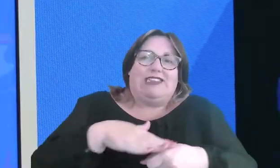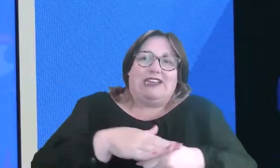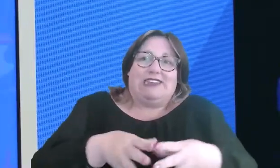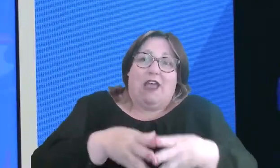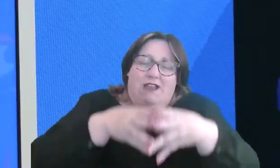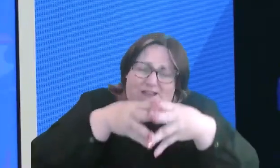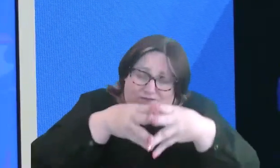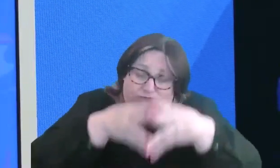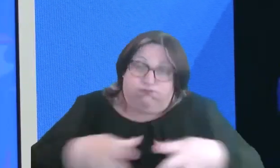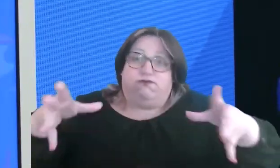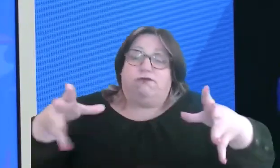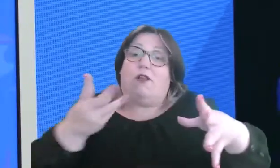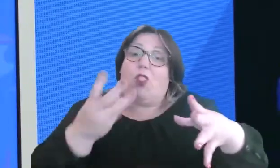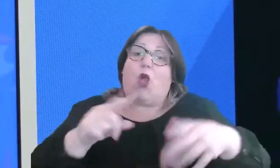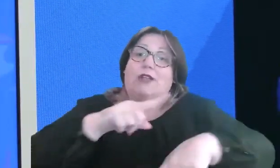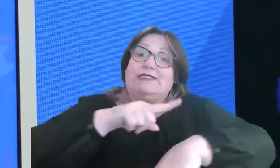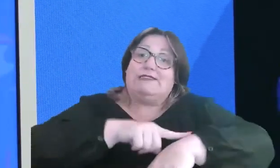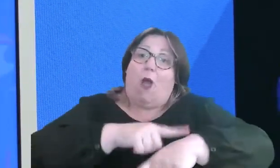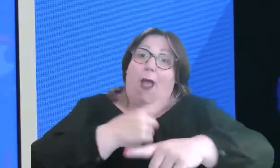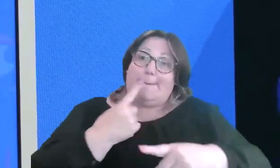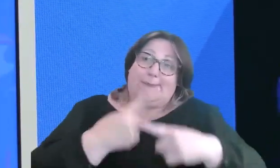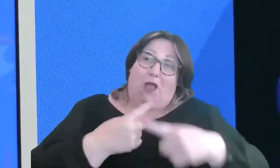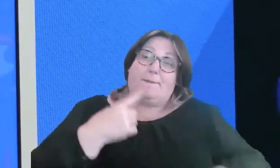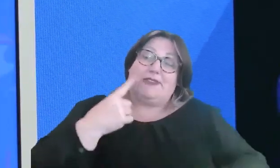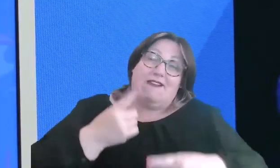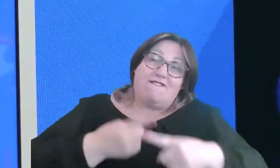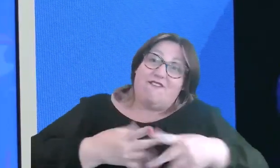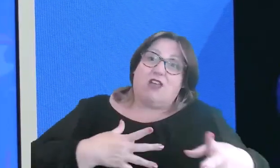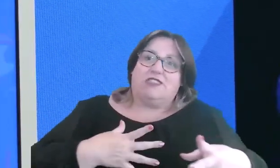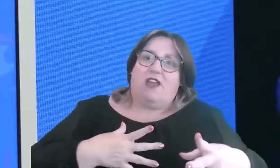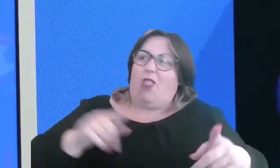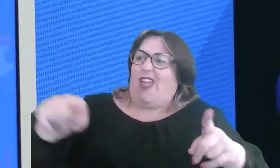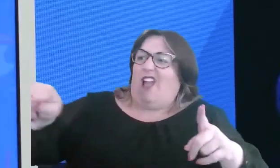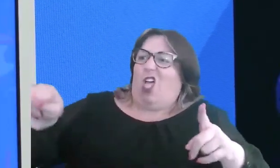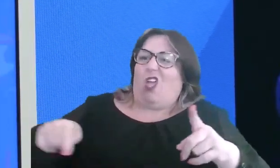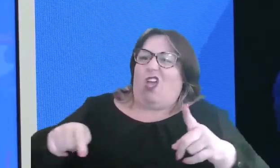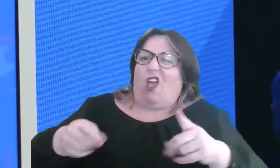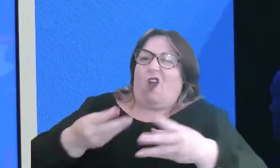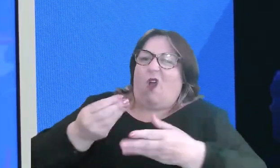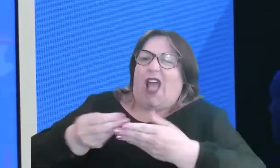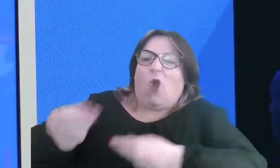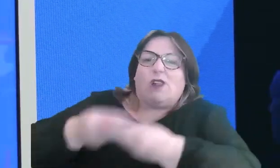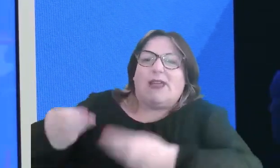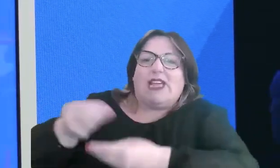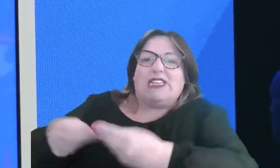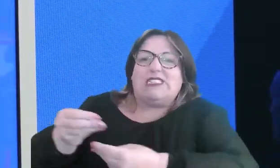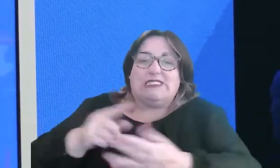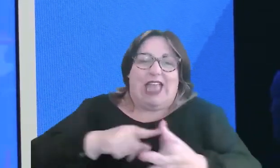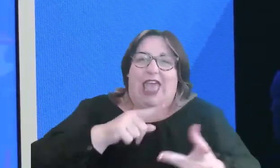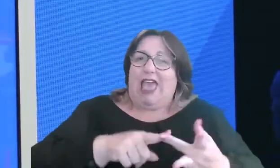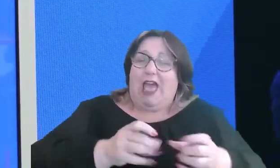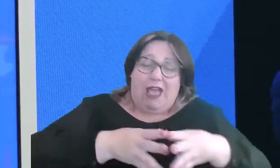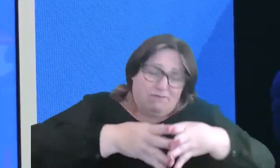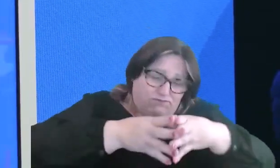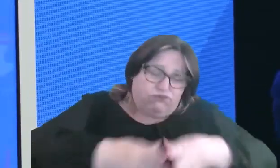the economy. 30 times faster. That is incredible, particularly when we're driving for economic growth. So this